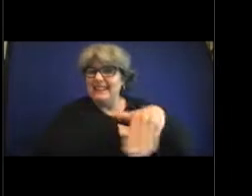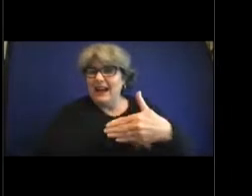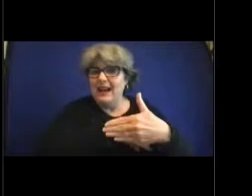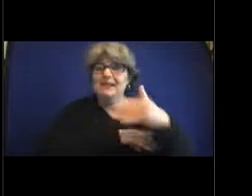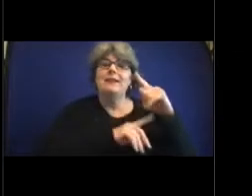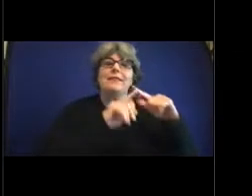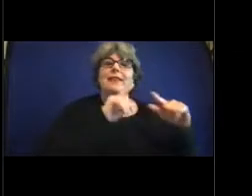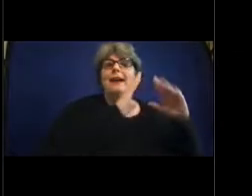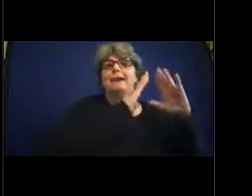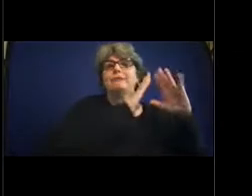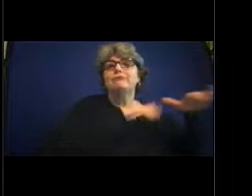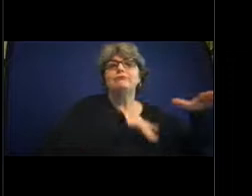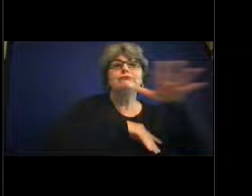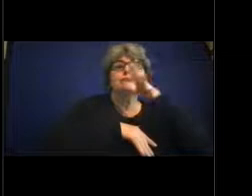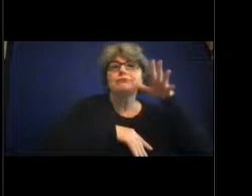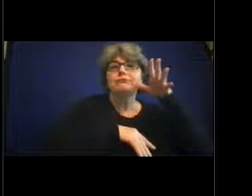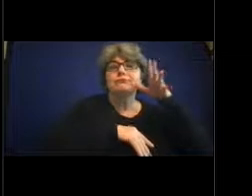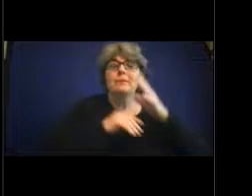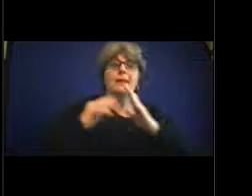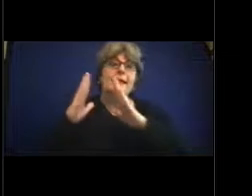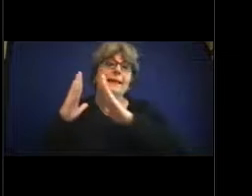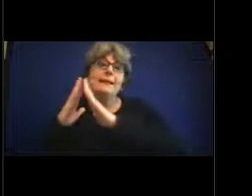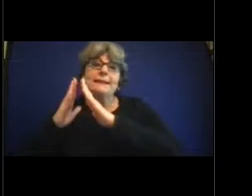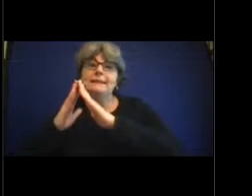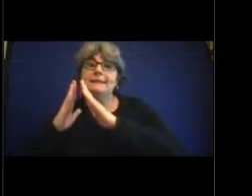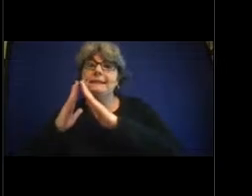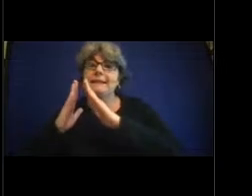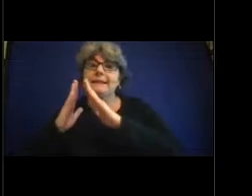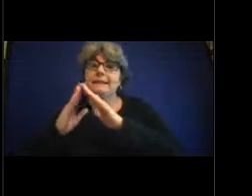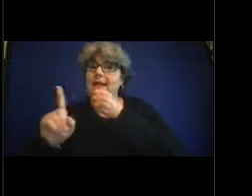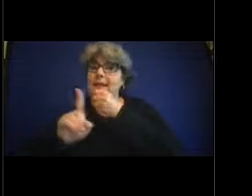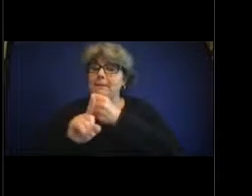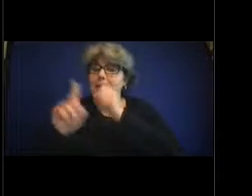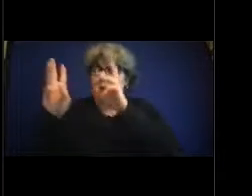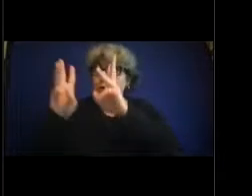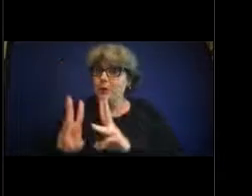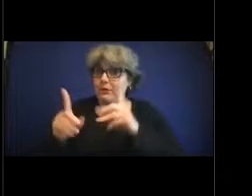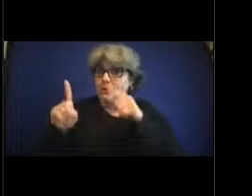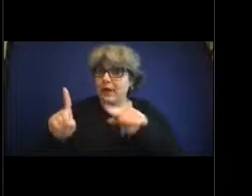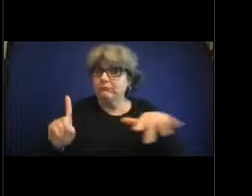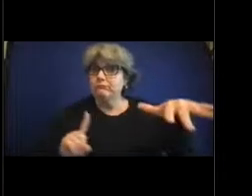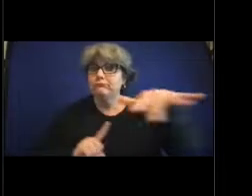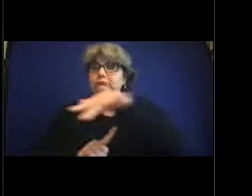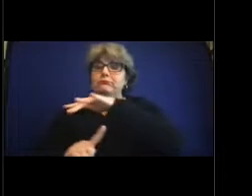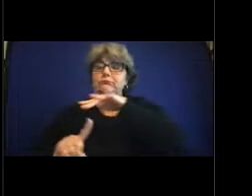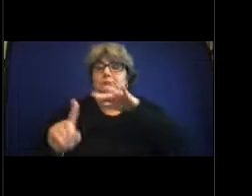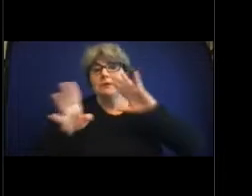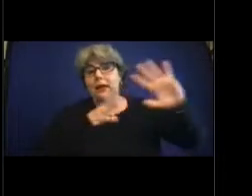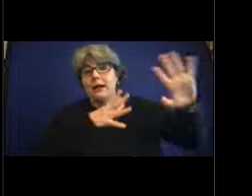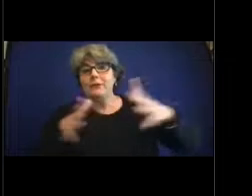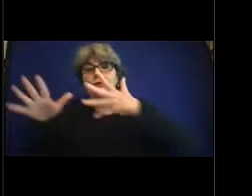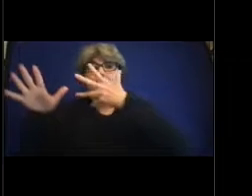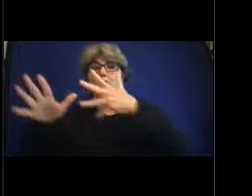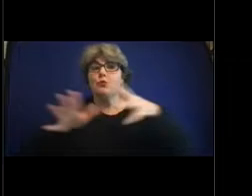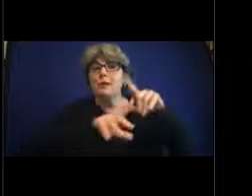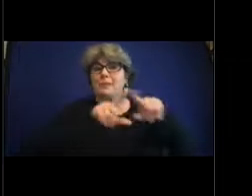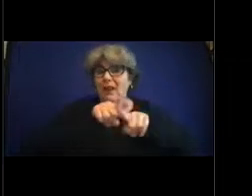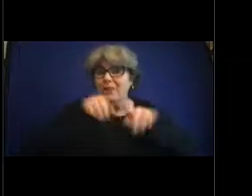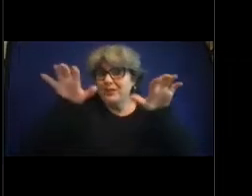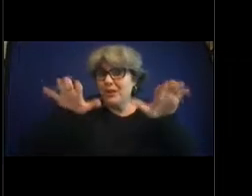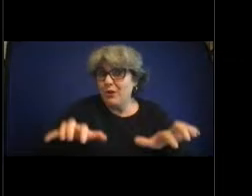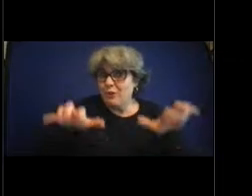surrounding areas. And the cities can also impact the weather patterns that go on around them, just the wind speeds and directions, but also rainfall